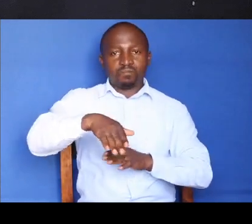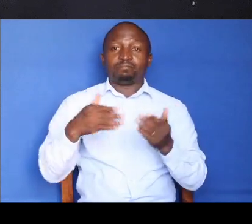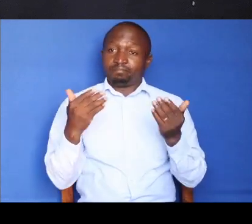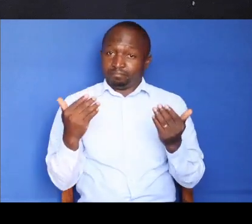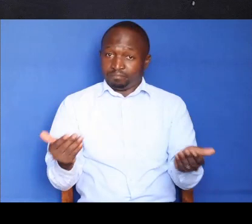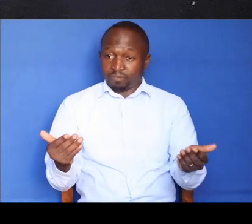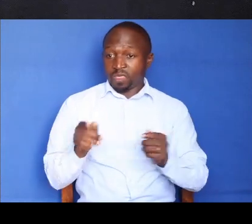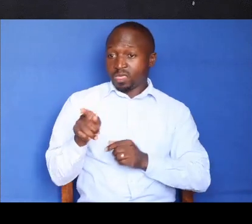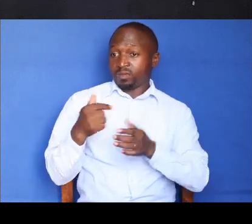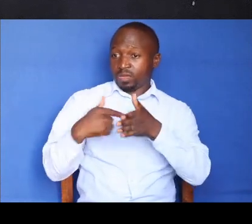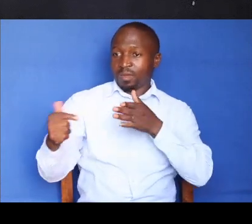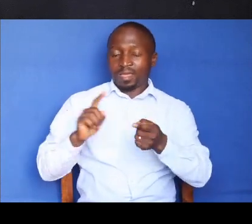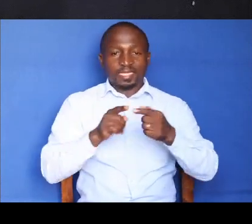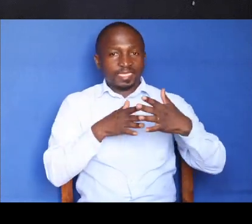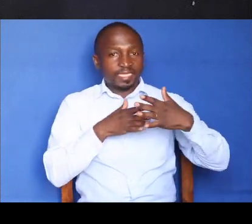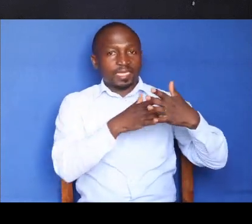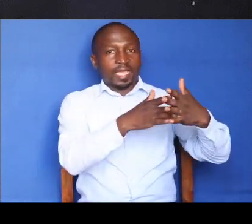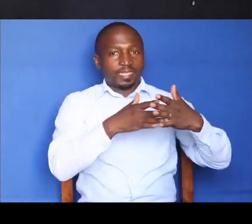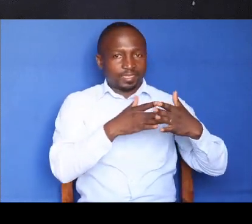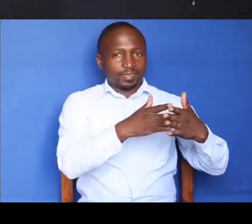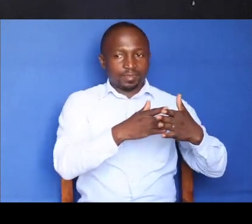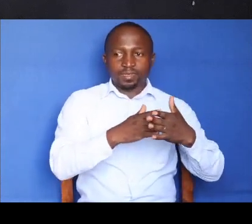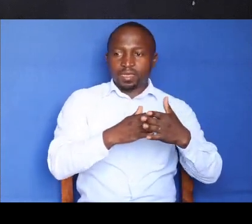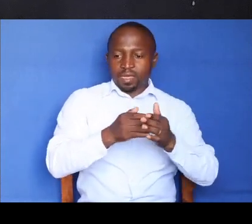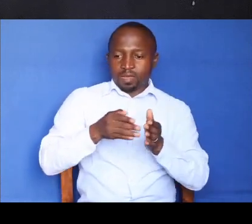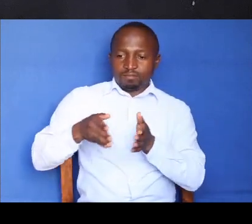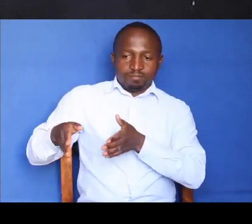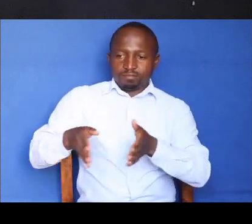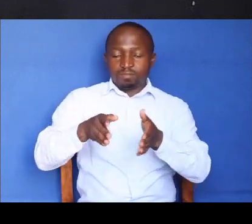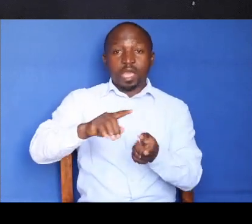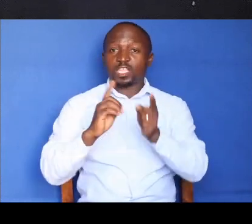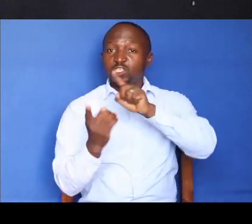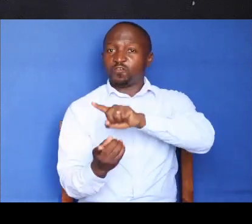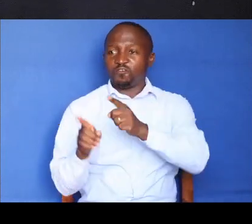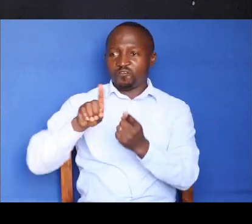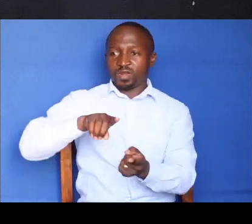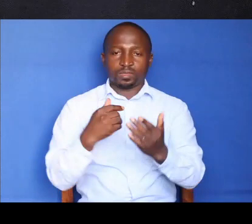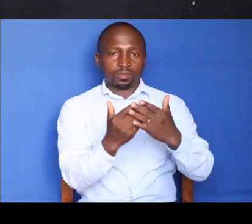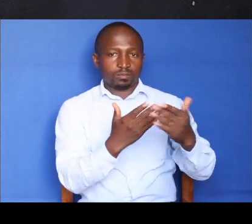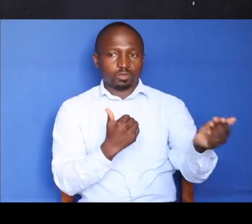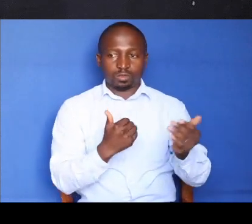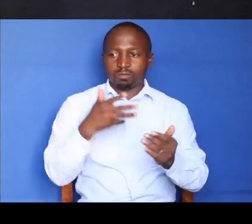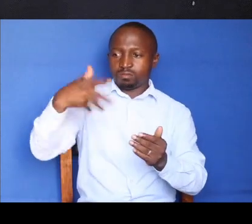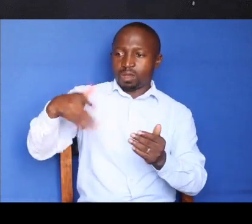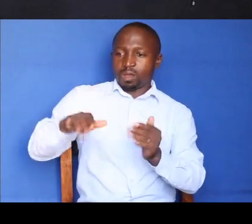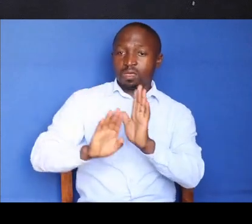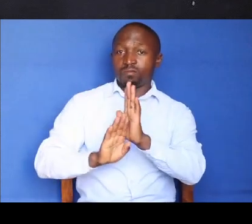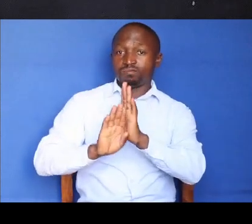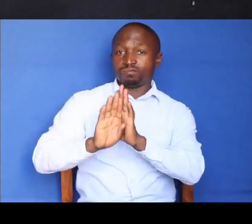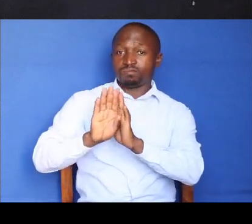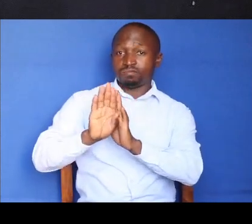as a static river rejuvenation. It has occurred because of the increase of water volume. Water volume used to